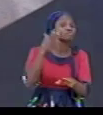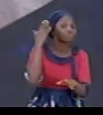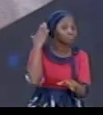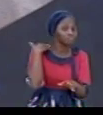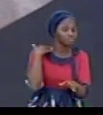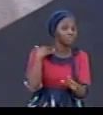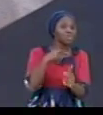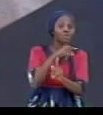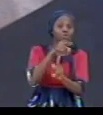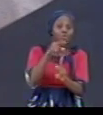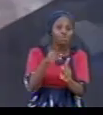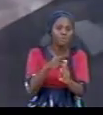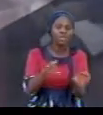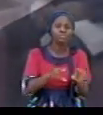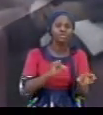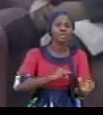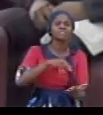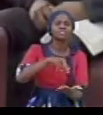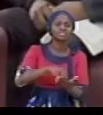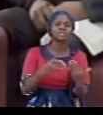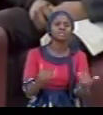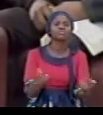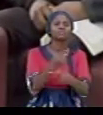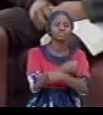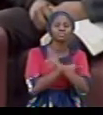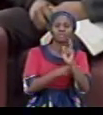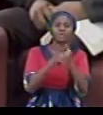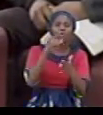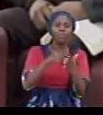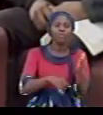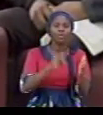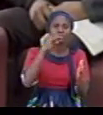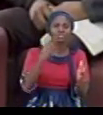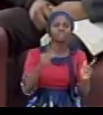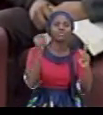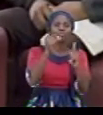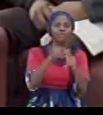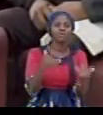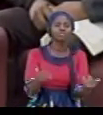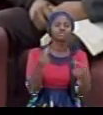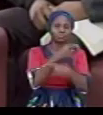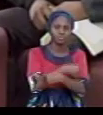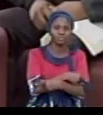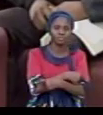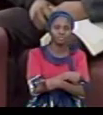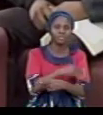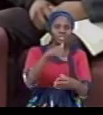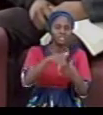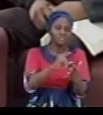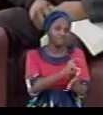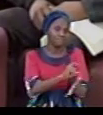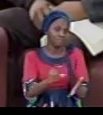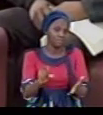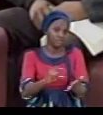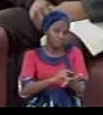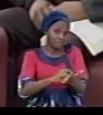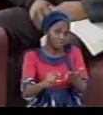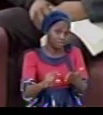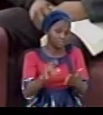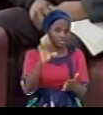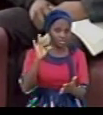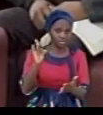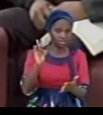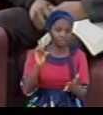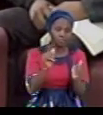I stand today? What's the word today? And so come now to verse 8 with that